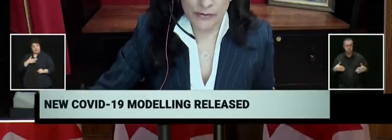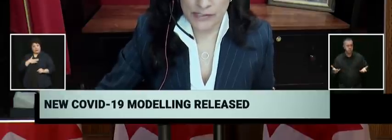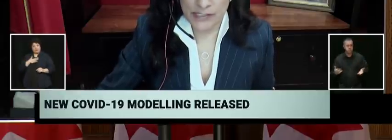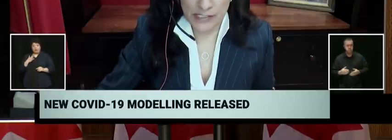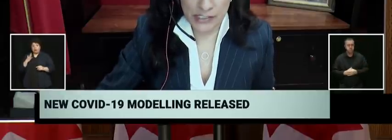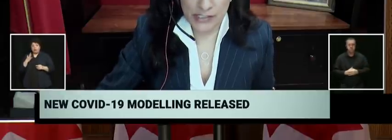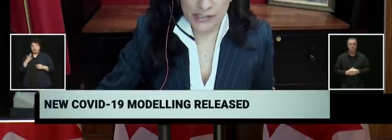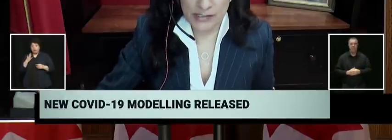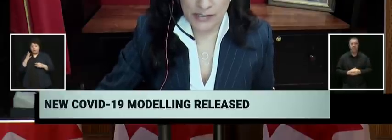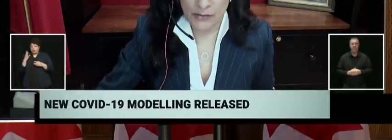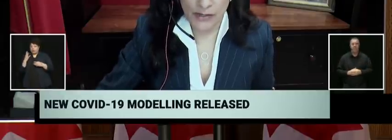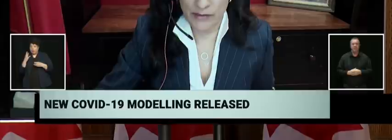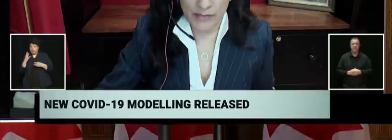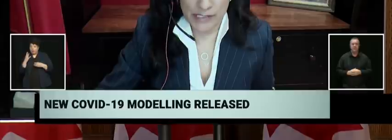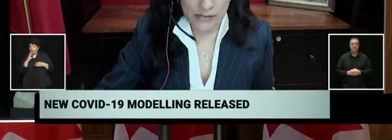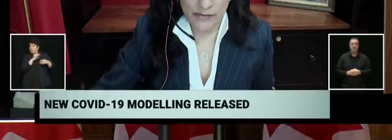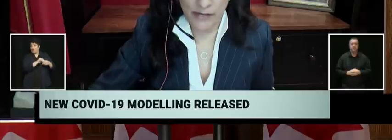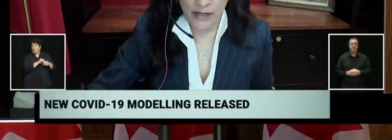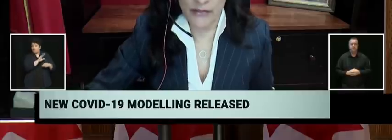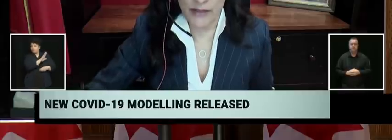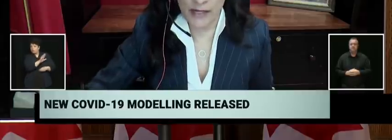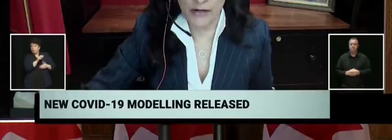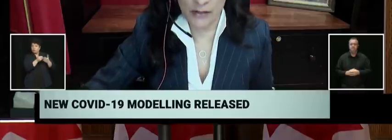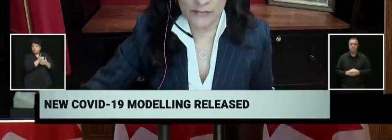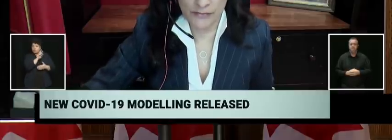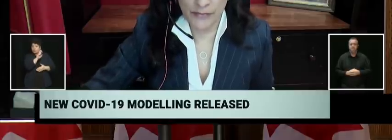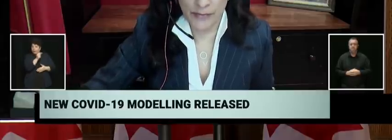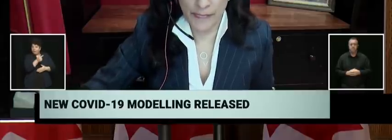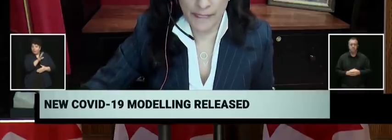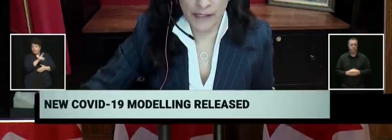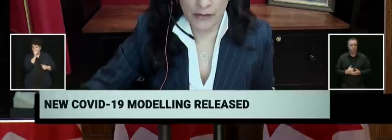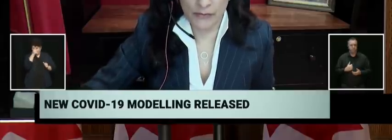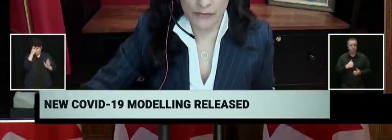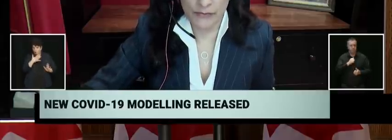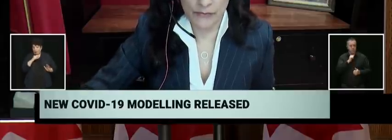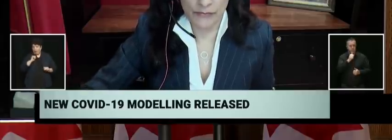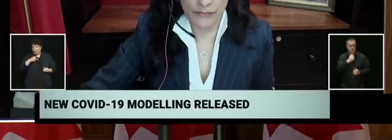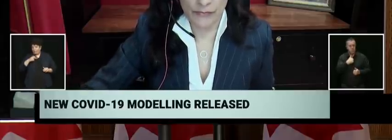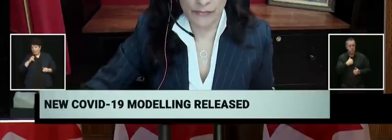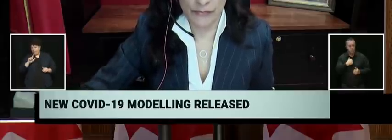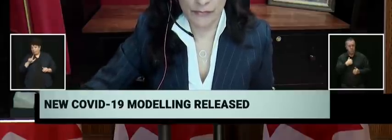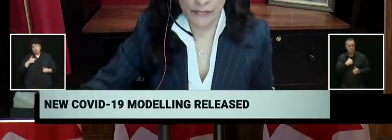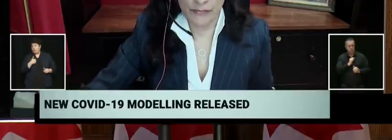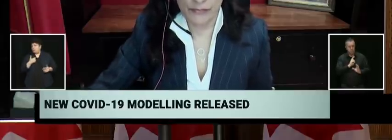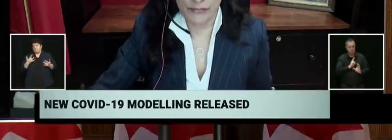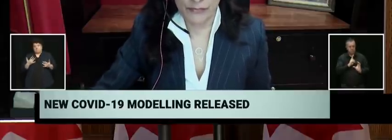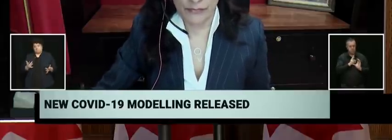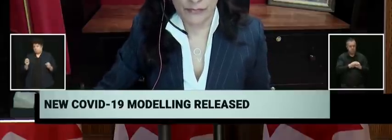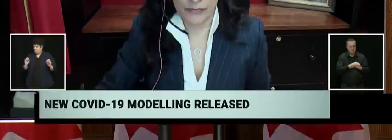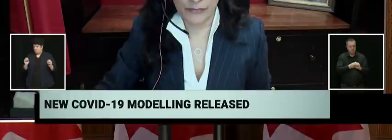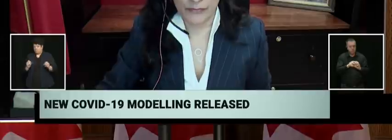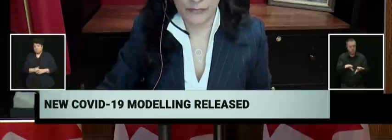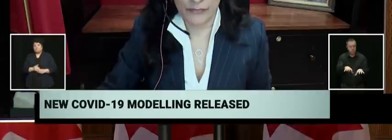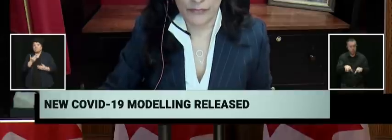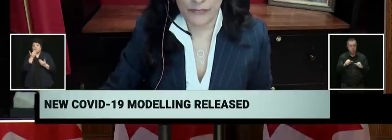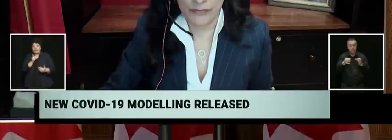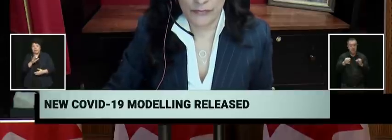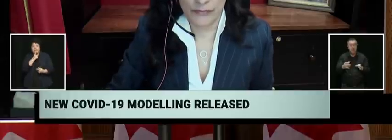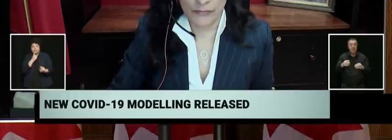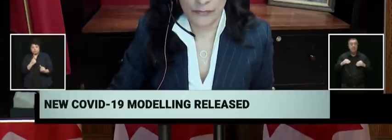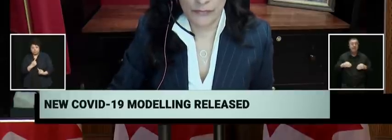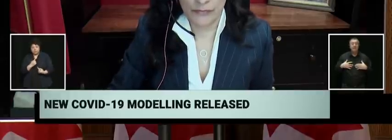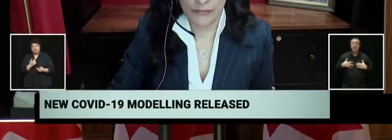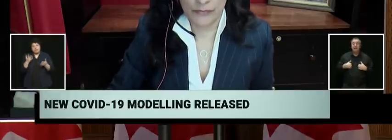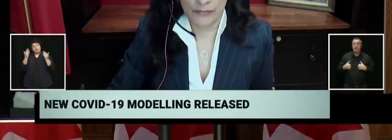of those decisions with Minister of Health at all. Okay, thank you so much for the direct answer. My next question is for